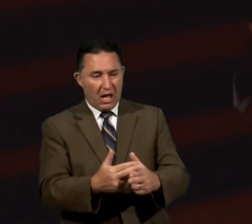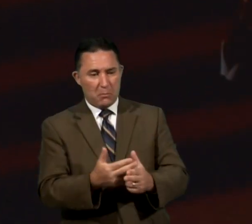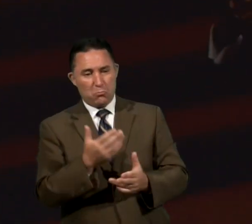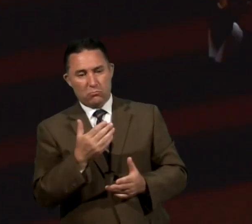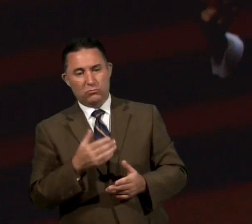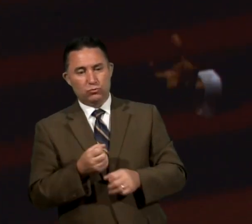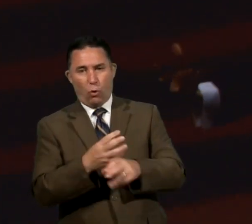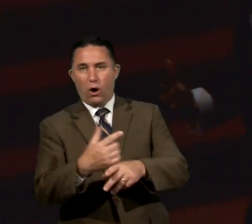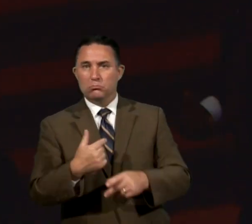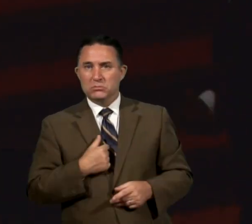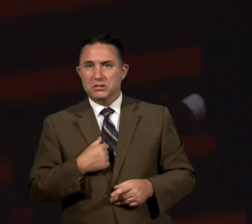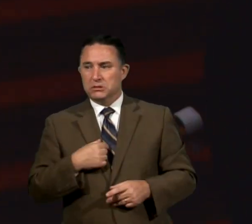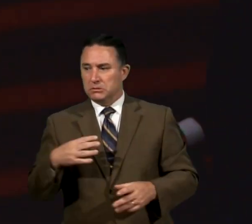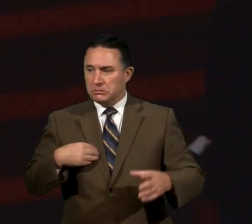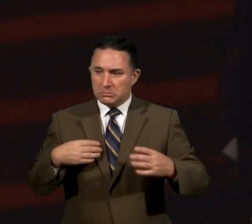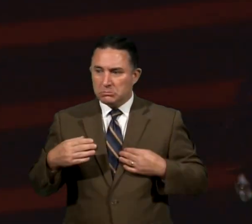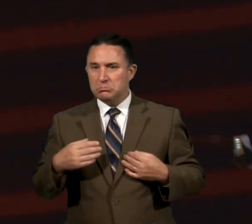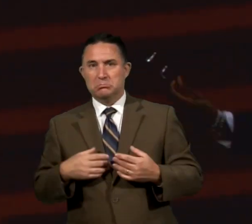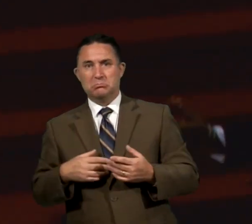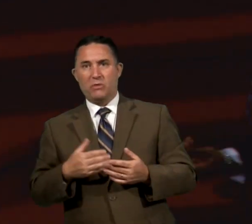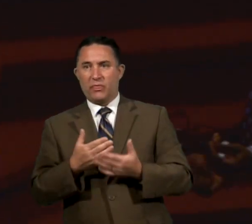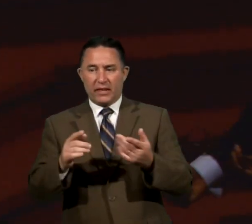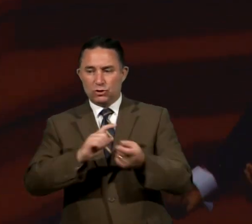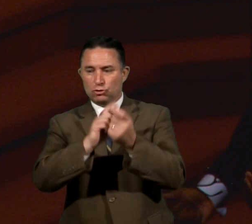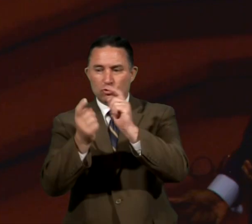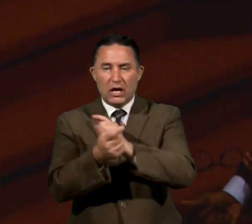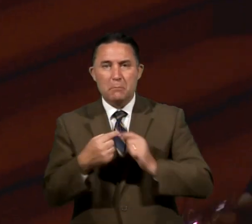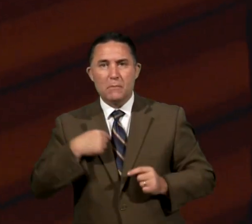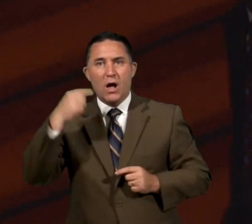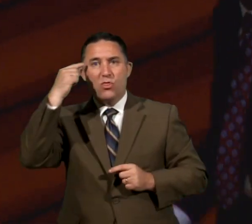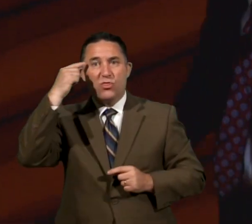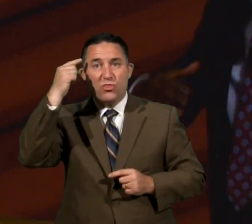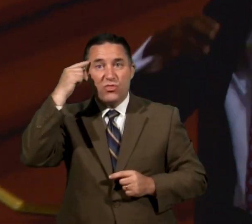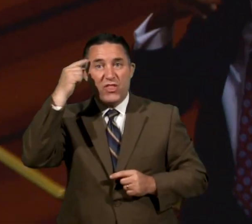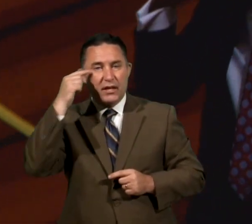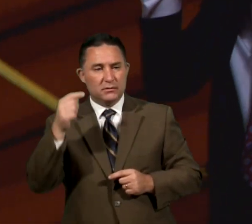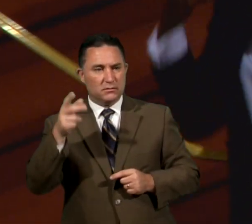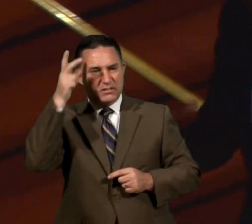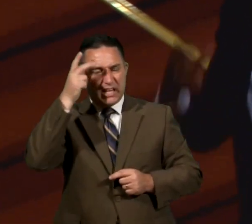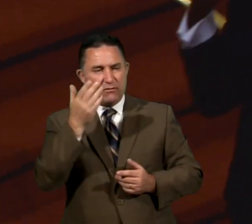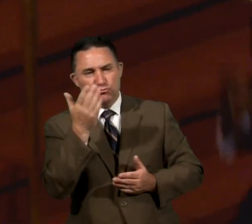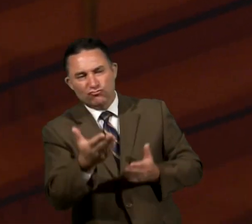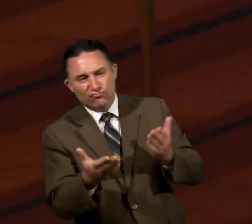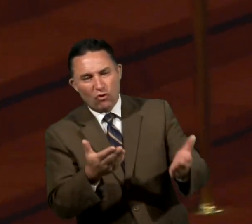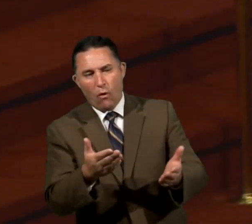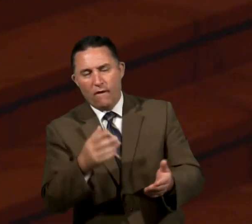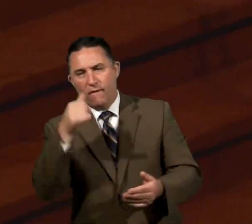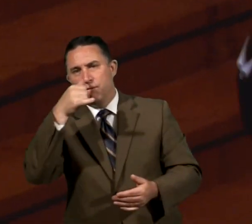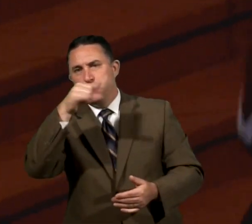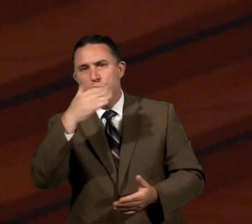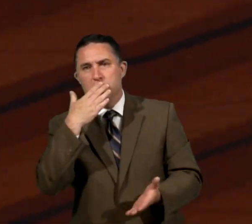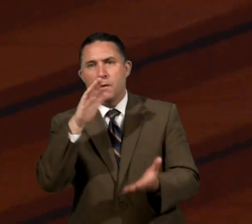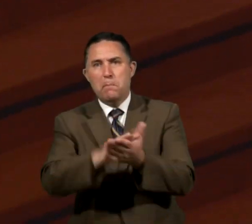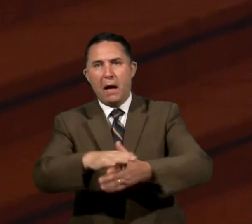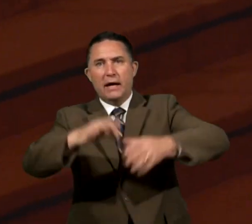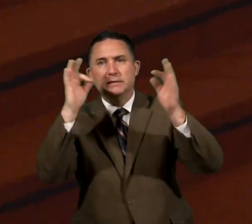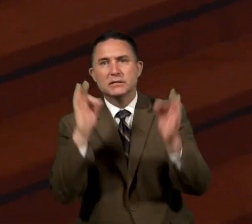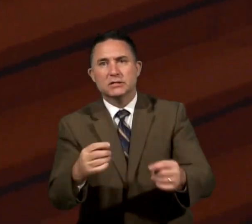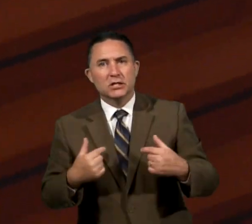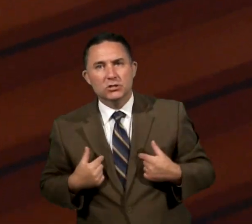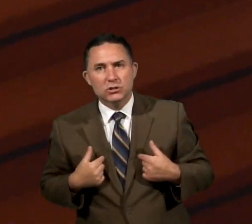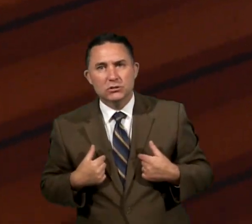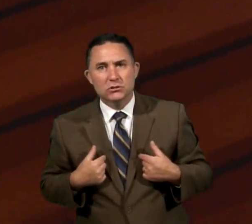would cause me to take in substances that would alter my thinking. He would cause me to make really foolish and bad decisions.